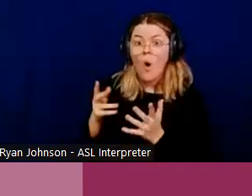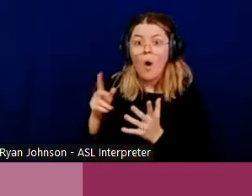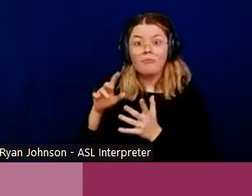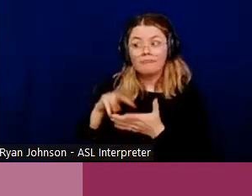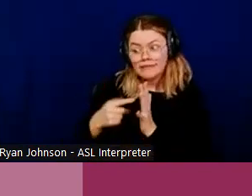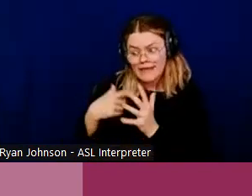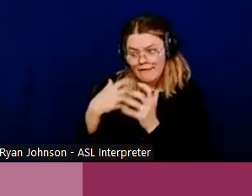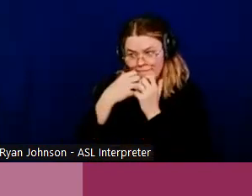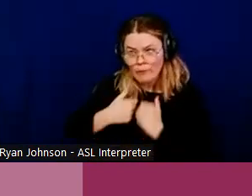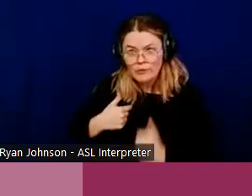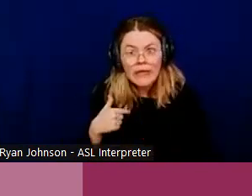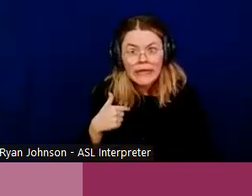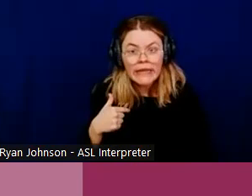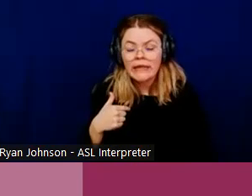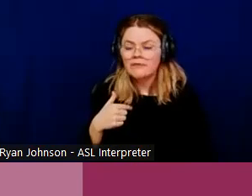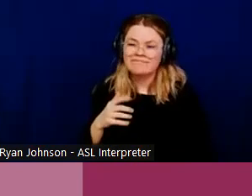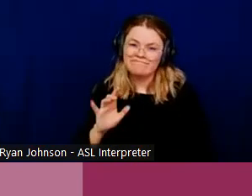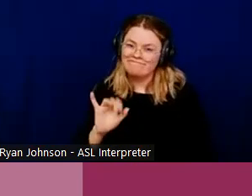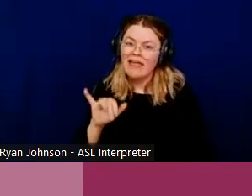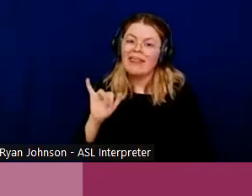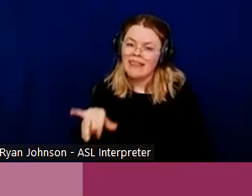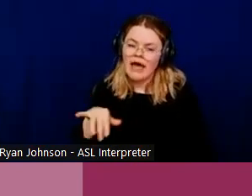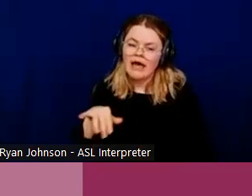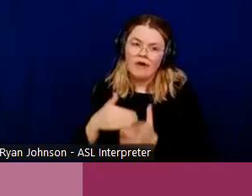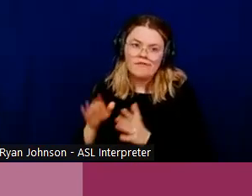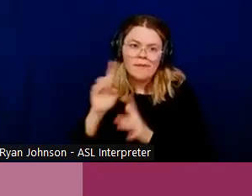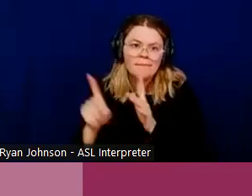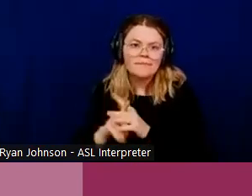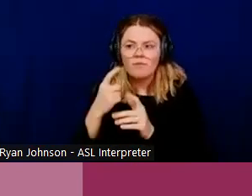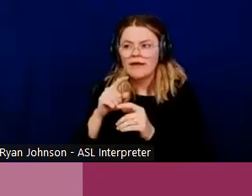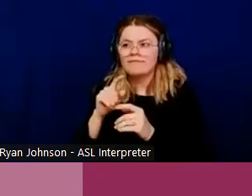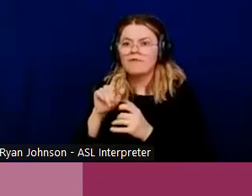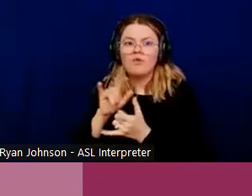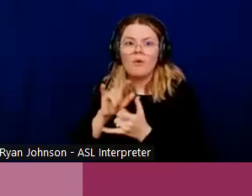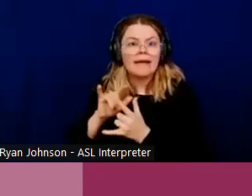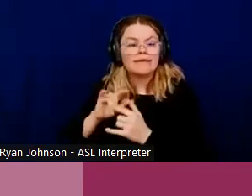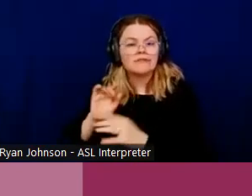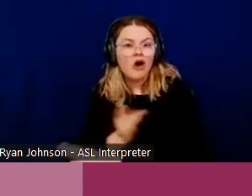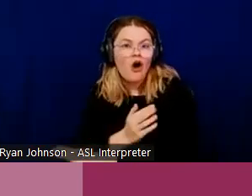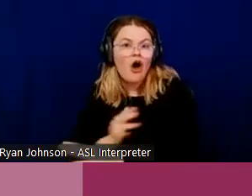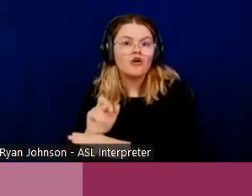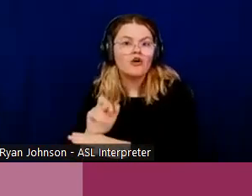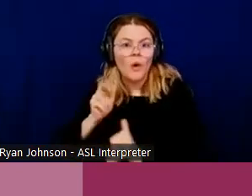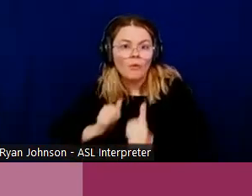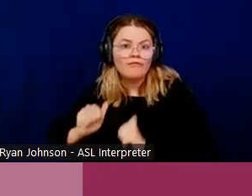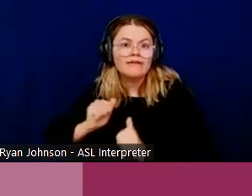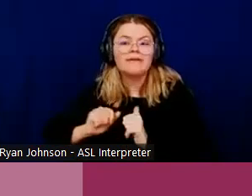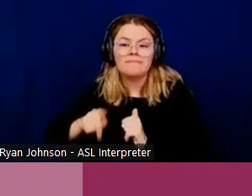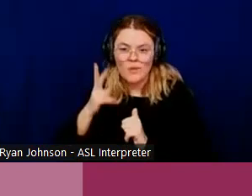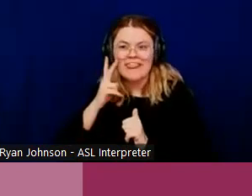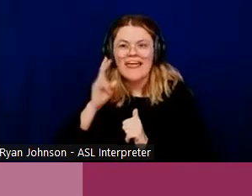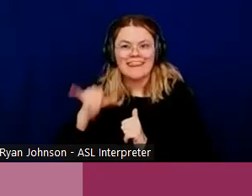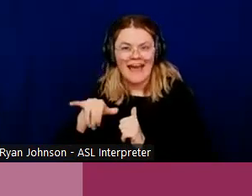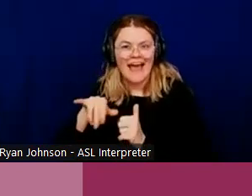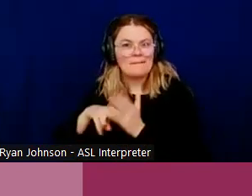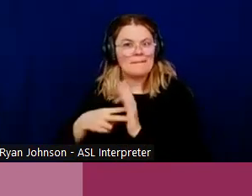That sentiment is depicted in countless romantic songs, shows, and movies as something to look for, as evidence that